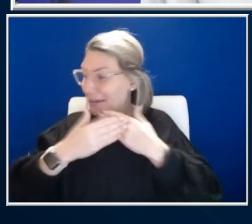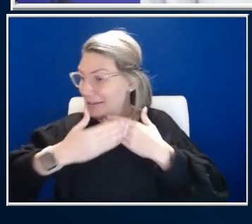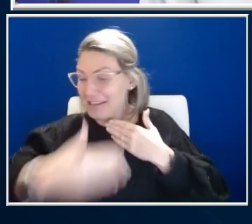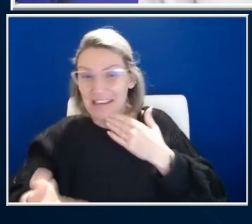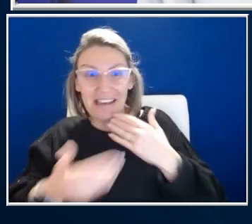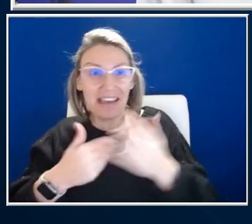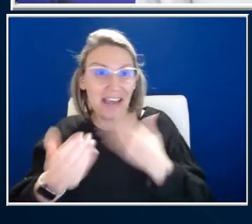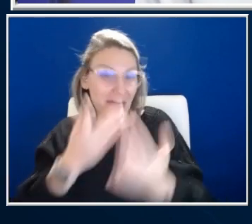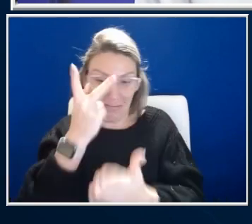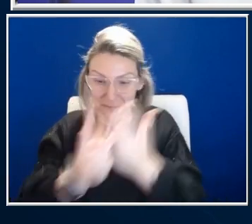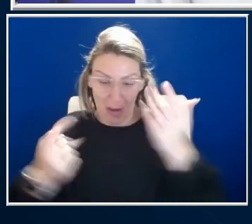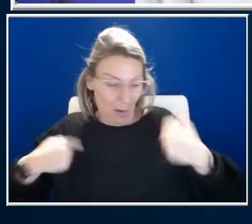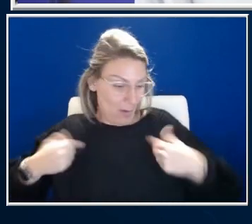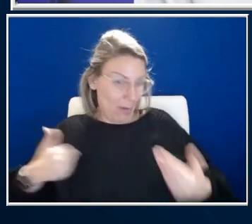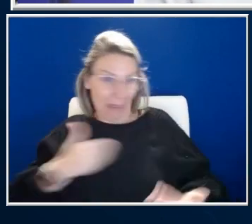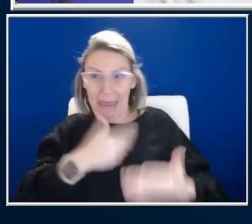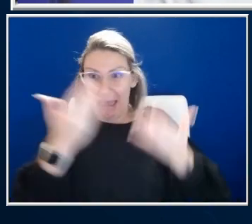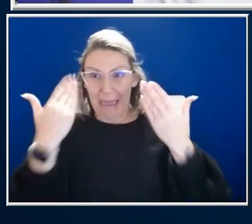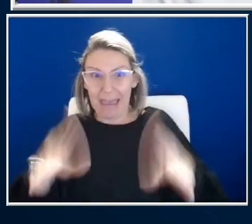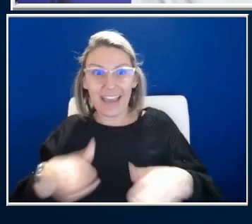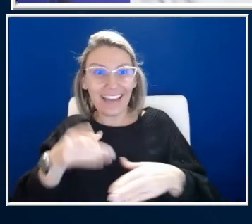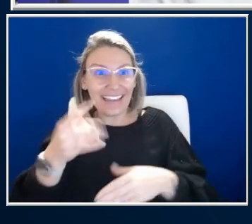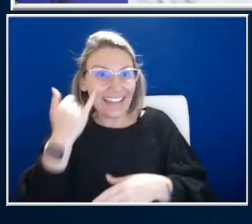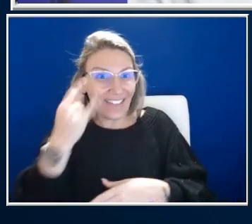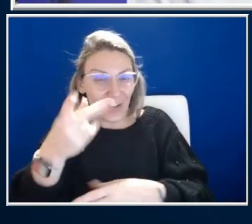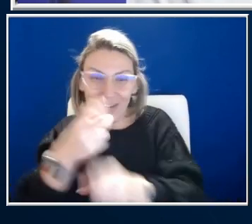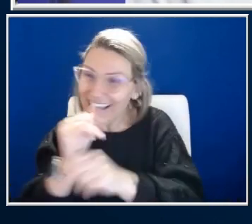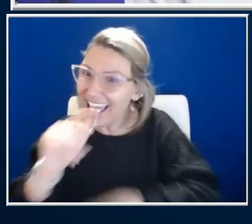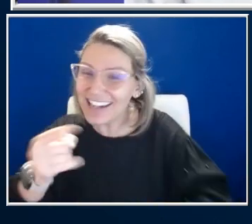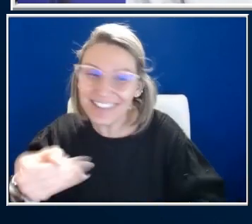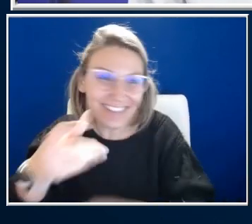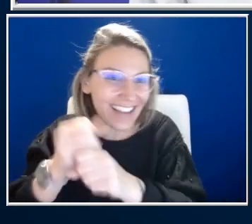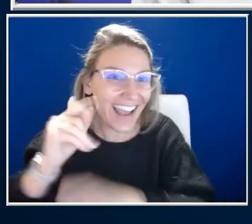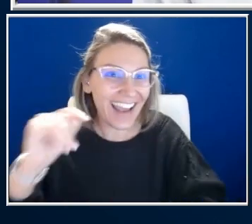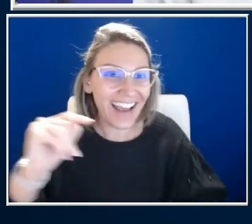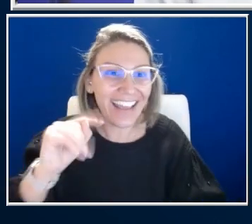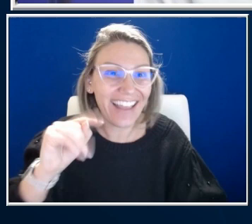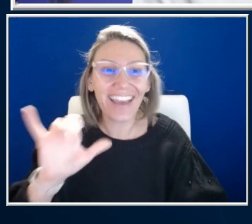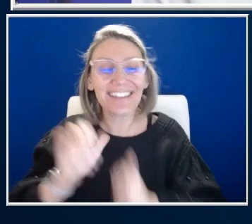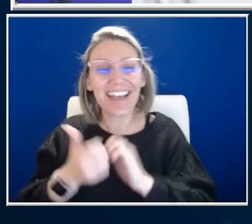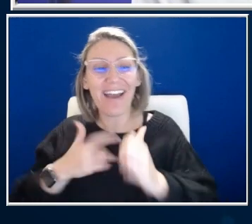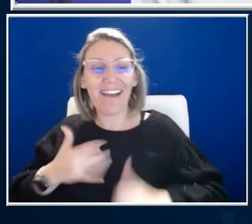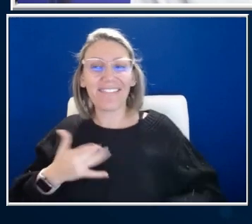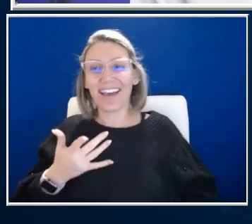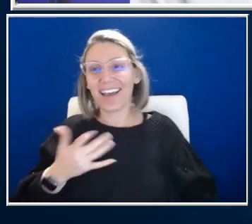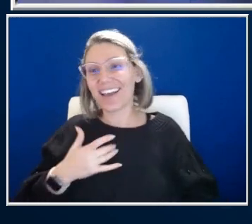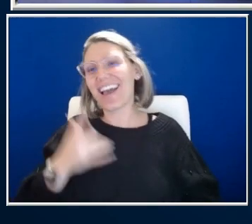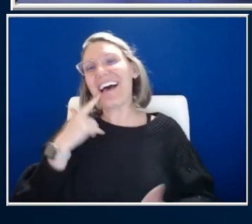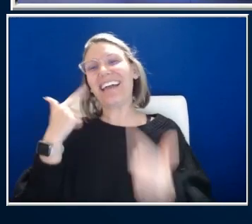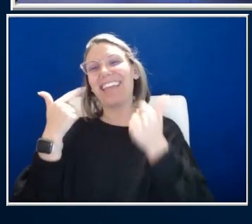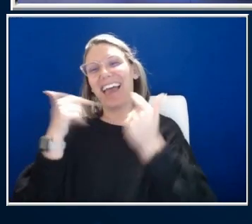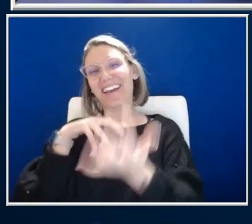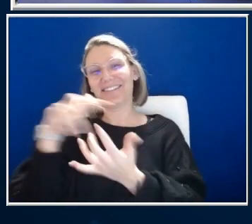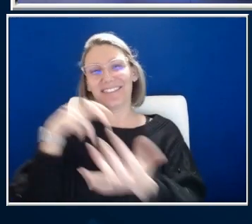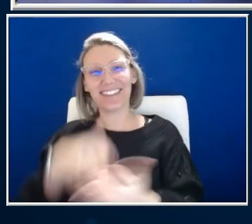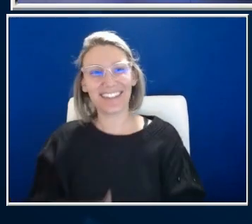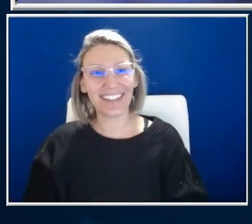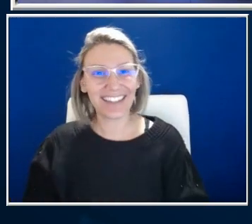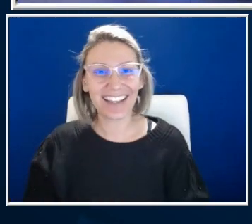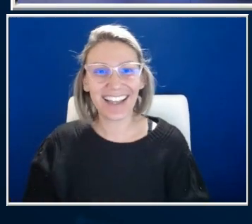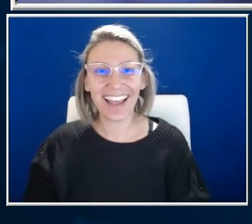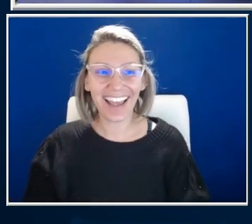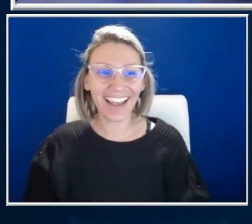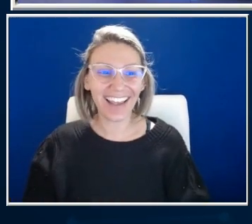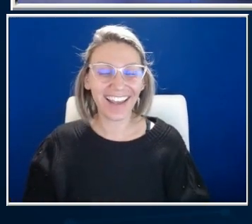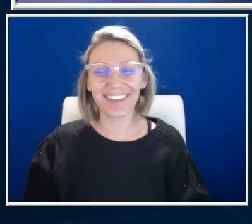them. Hey, if you got it, you got it. And that's the best. He gave me laughter. And that's the